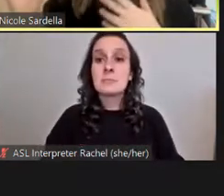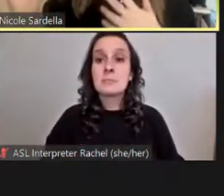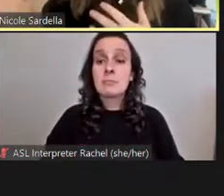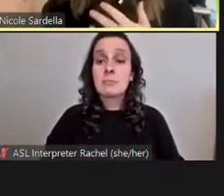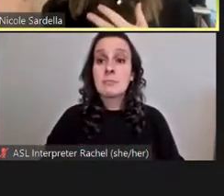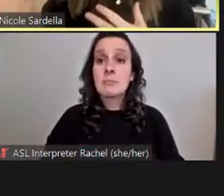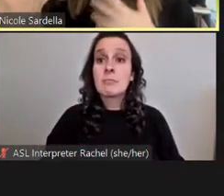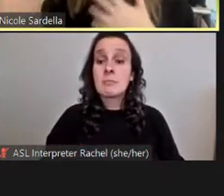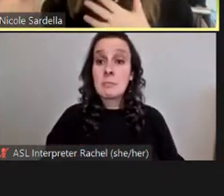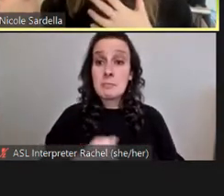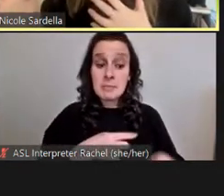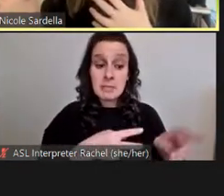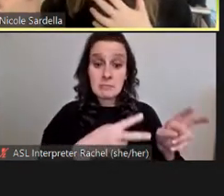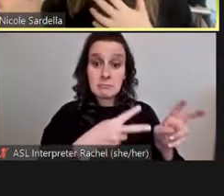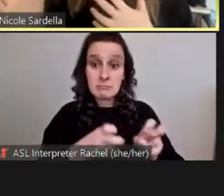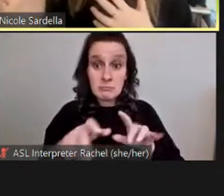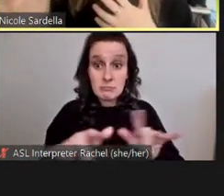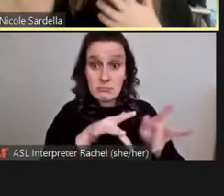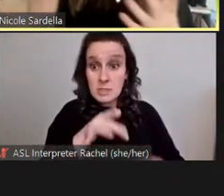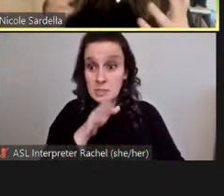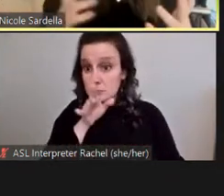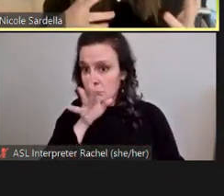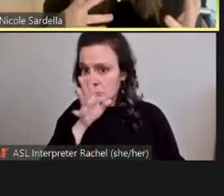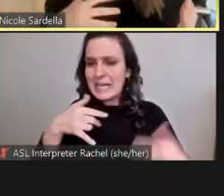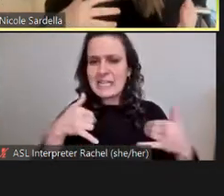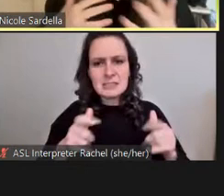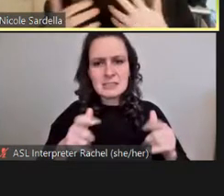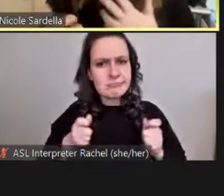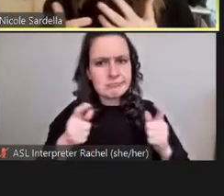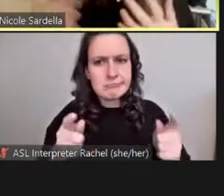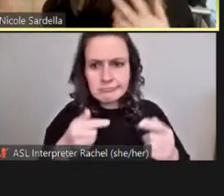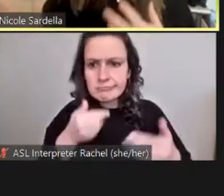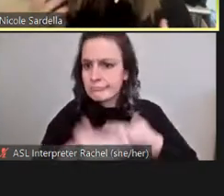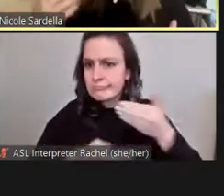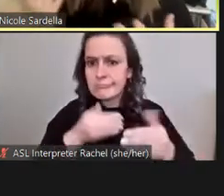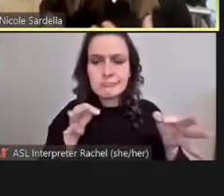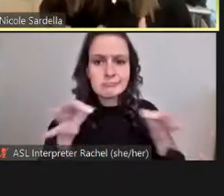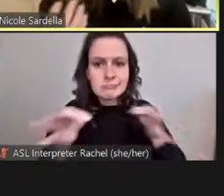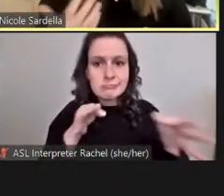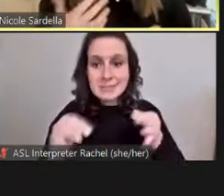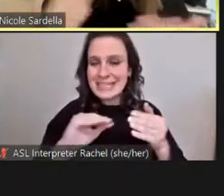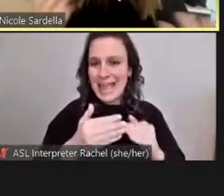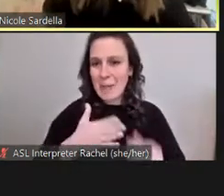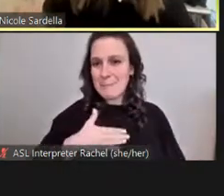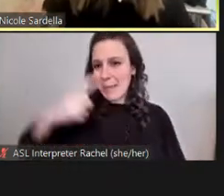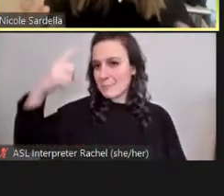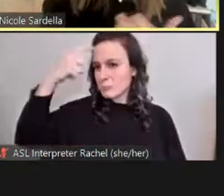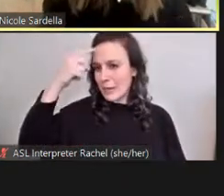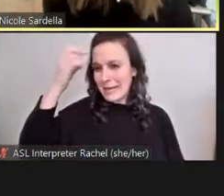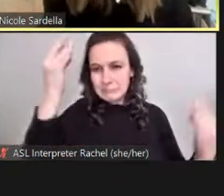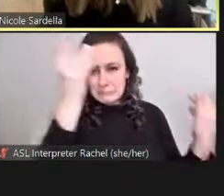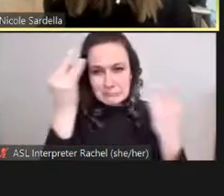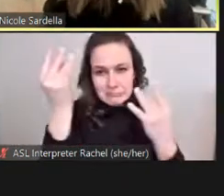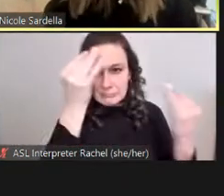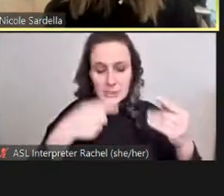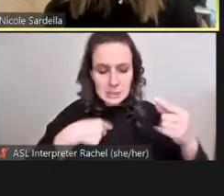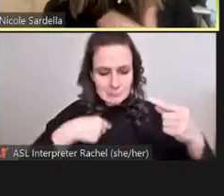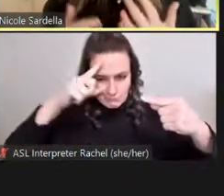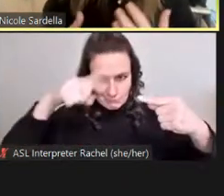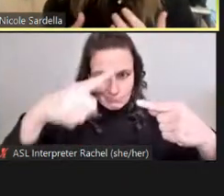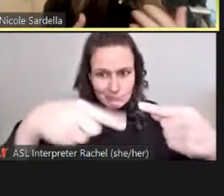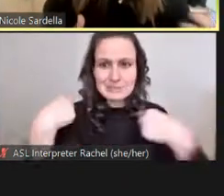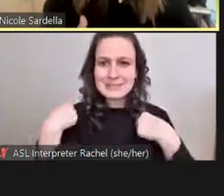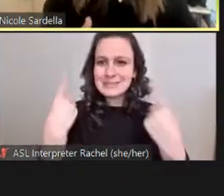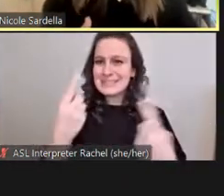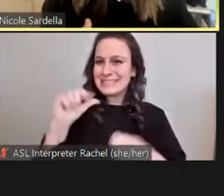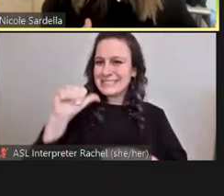I still describe extemporaneously, because that is how my brain thinks and how I've been doing this work for 10